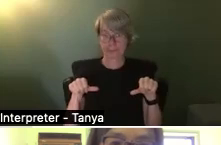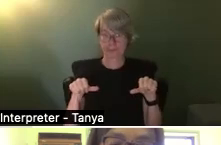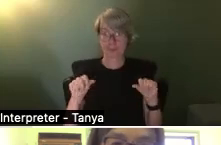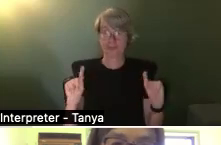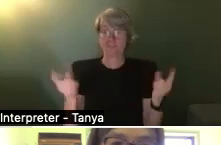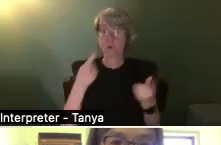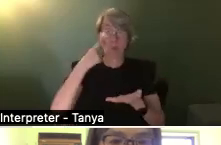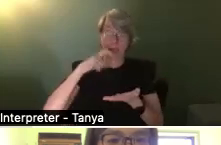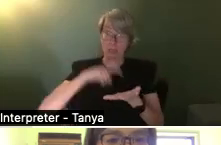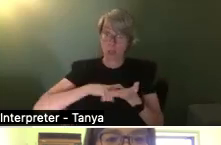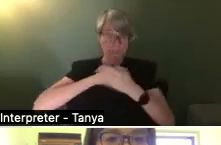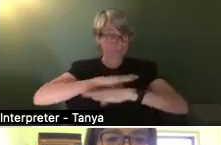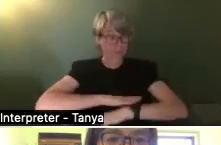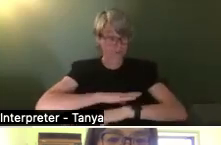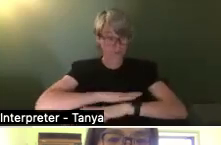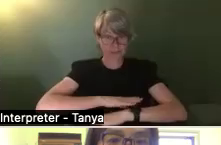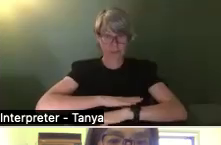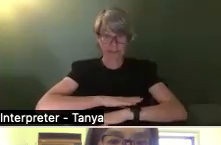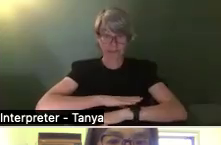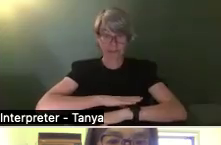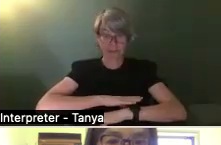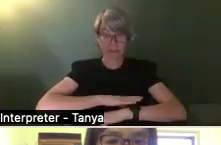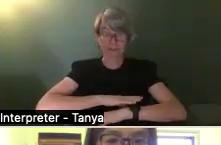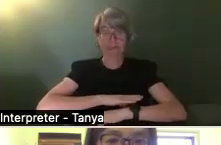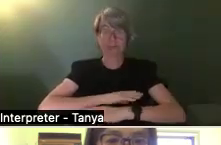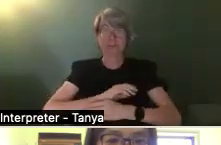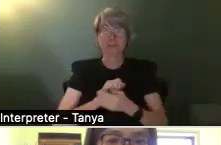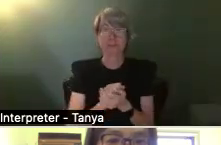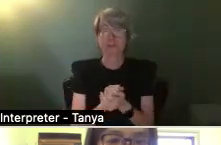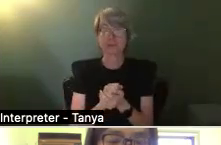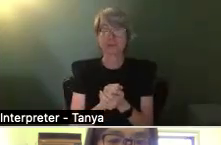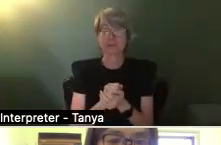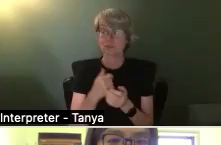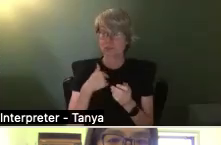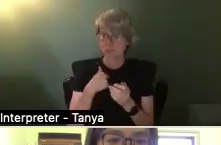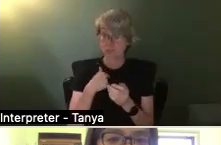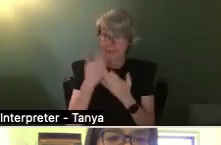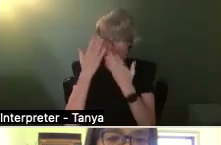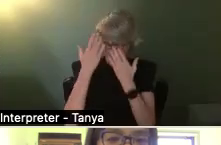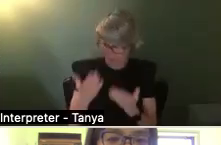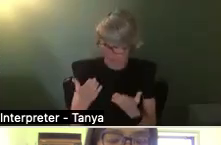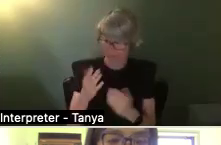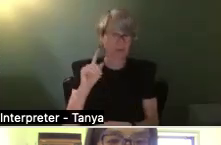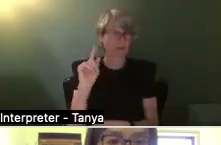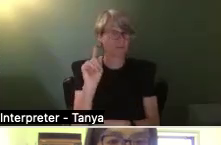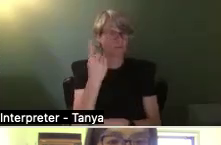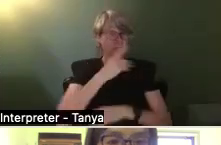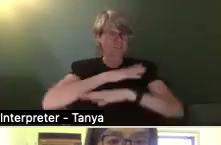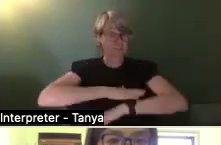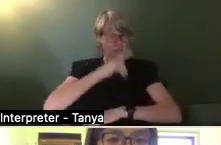serious acknowledgement to country. As a member of the Learn League group, we respect the First Nations people and the elders from this